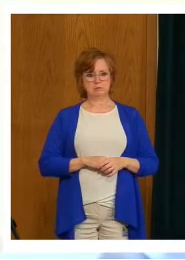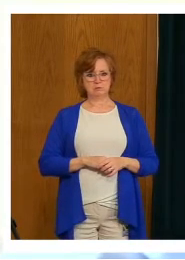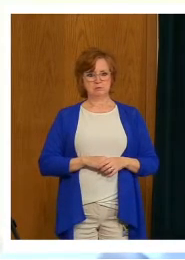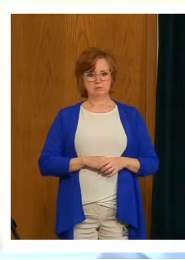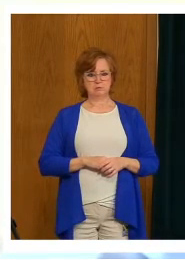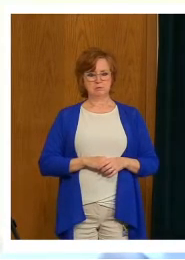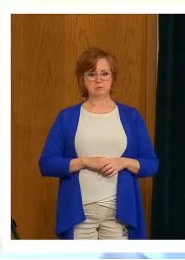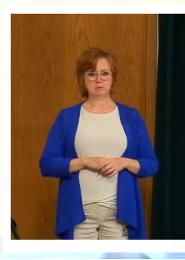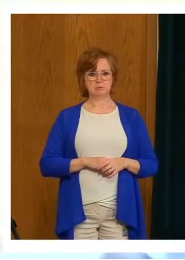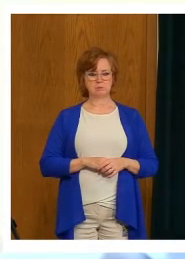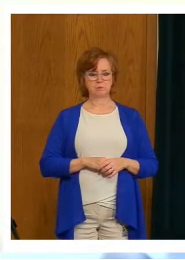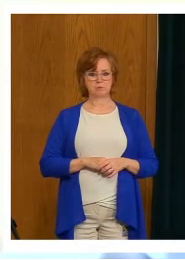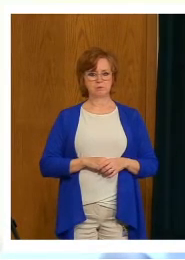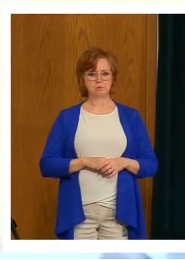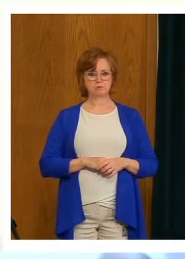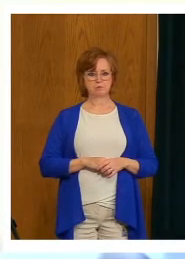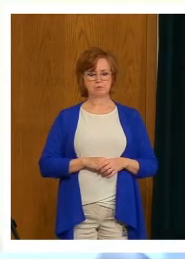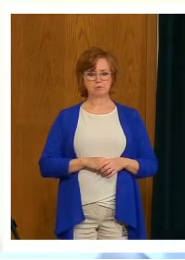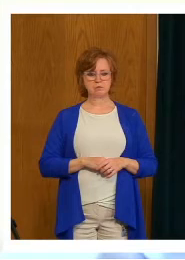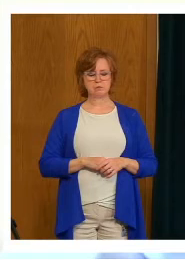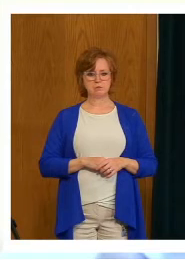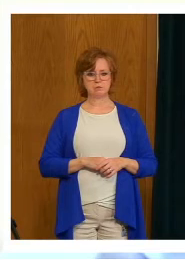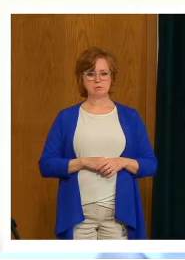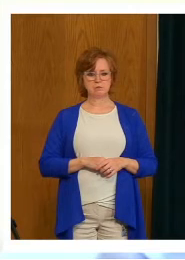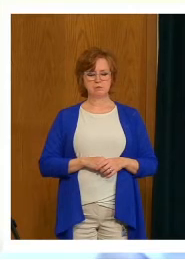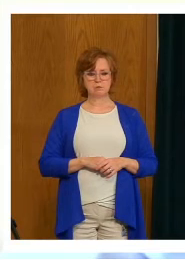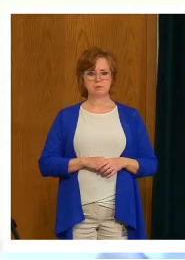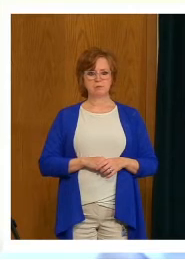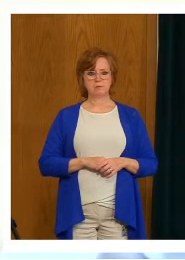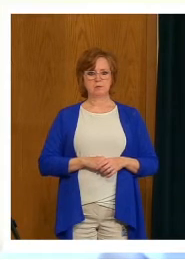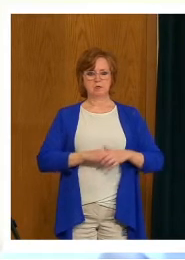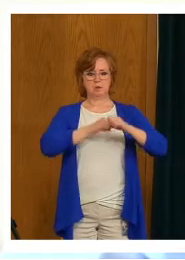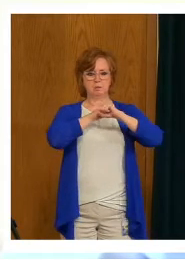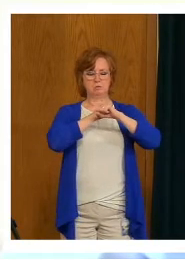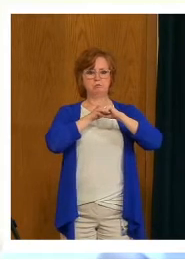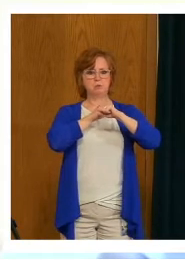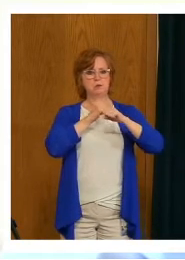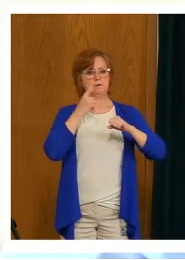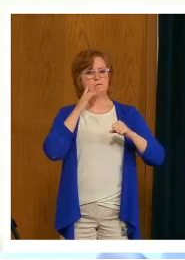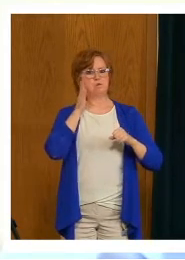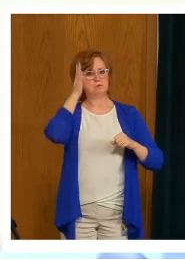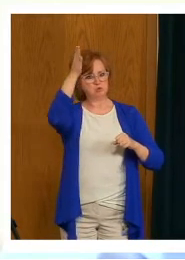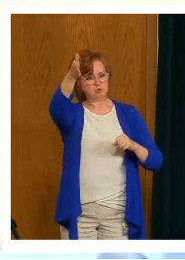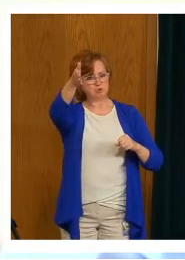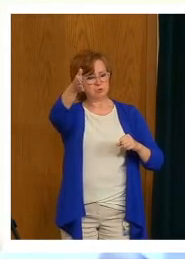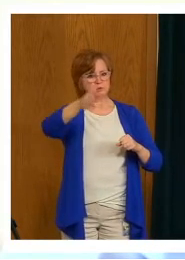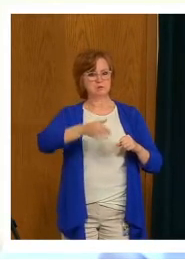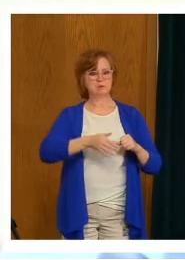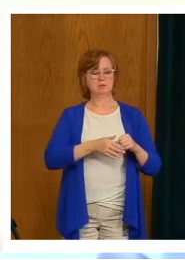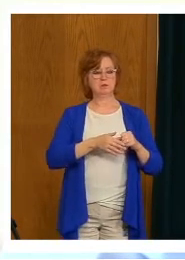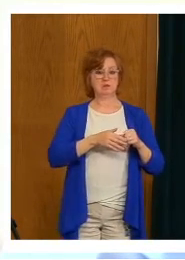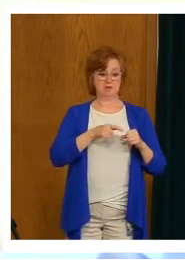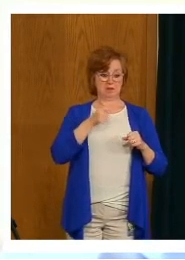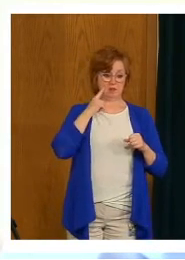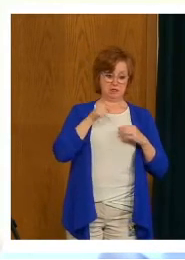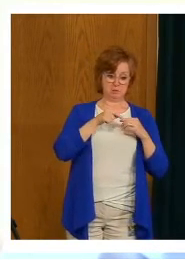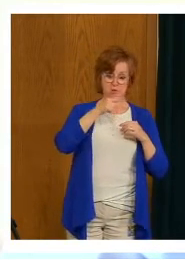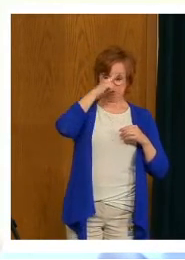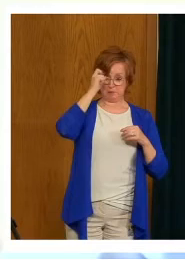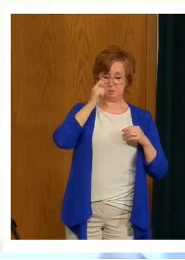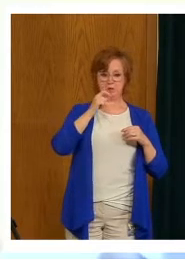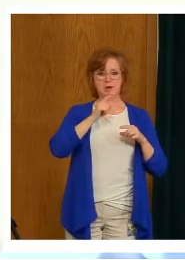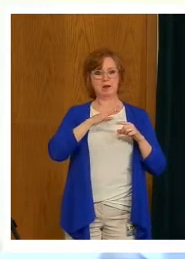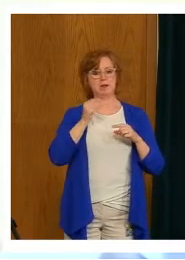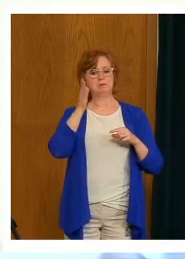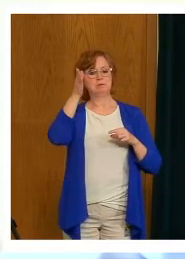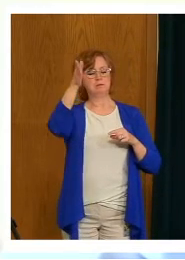is our long-term investment, where we are not just looking at a great summer, but also a great fall. And